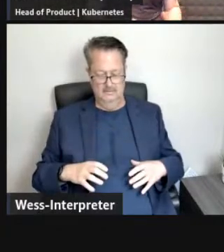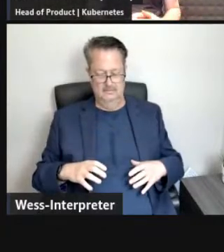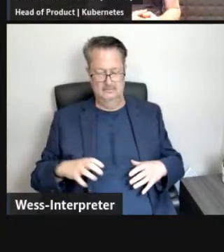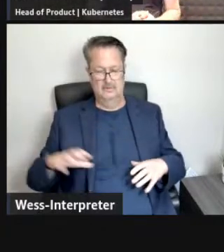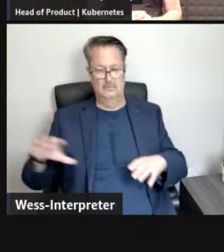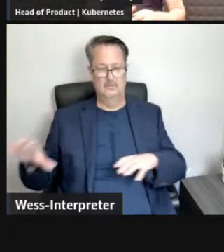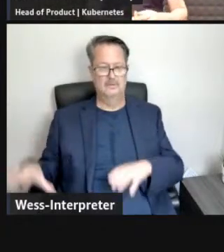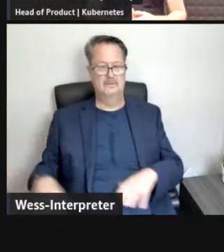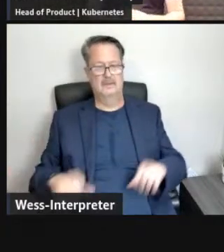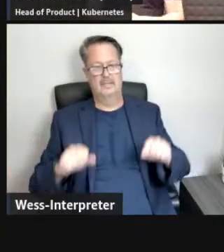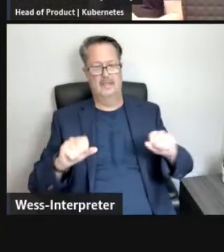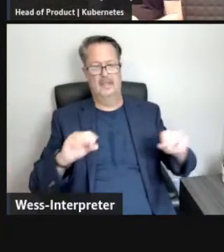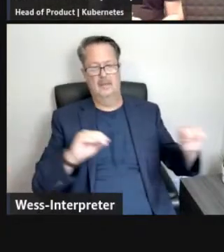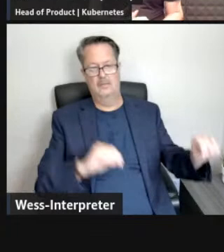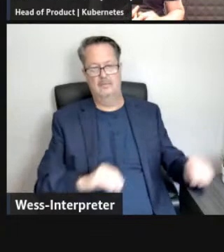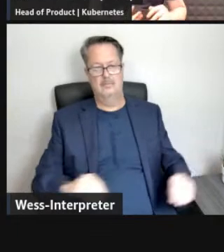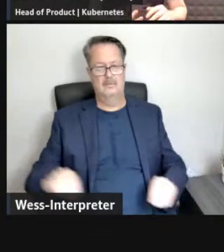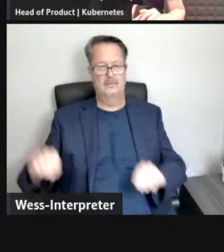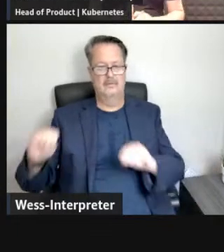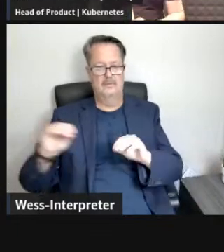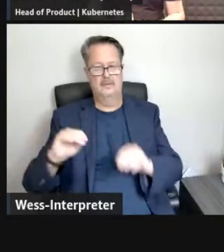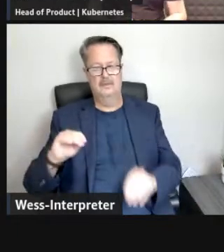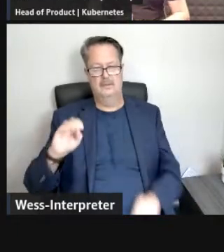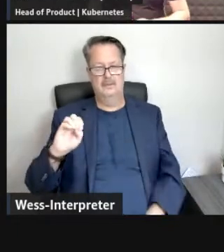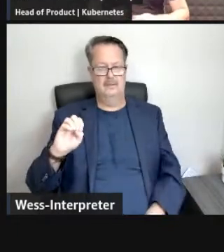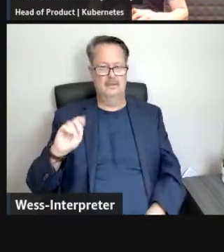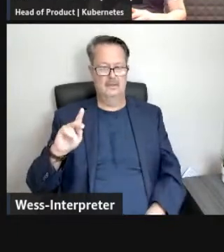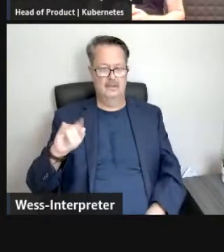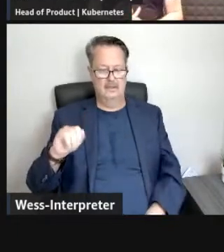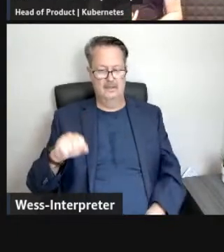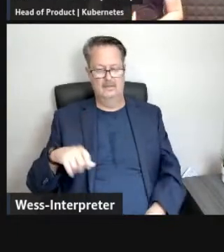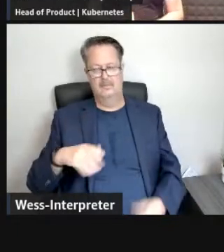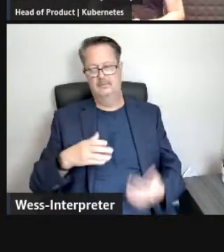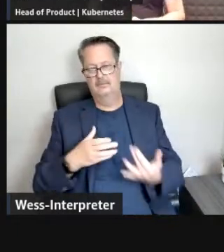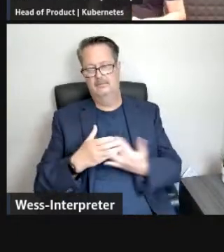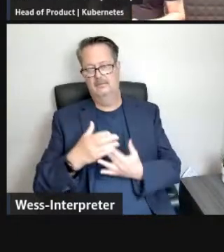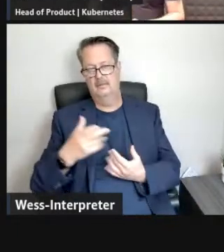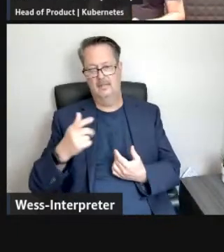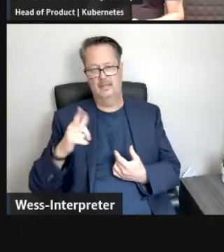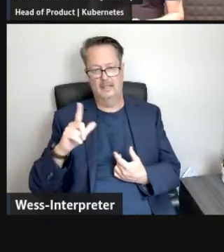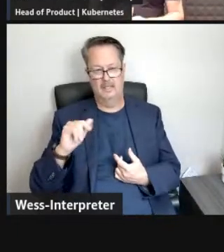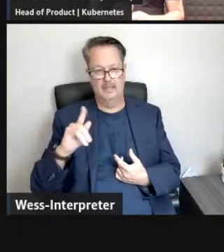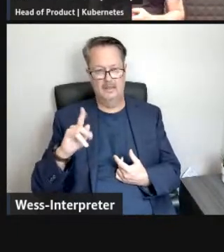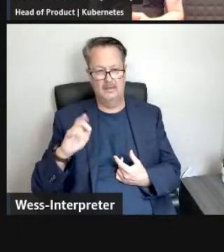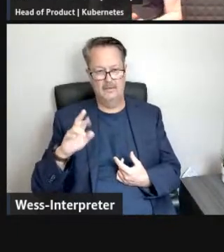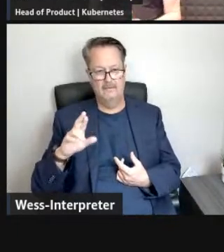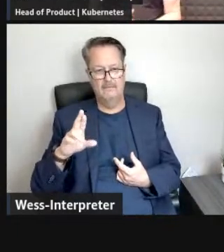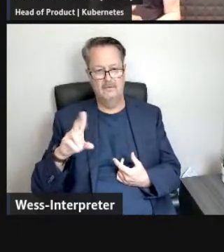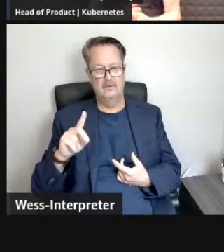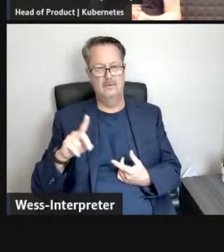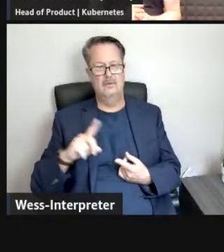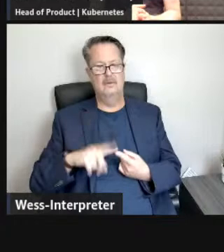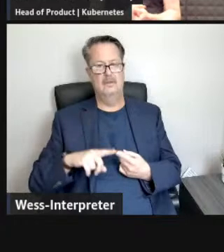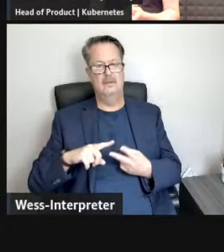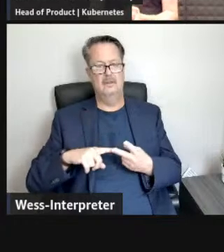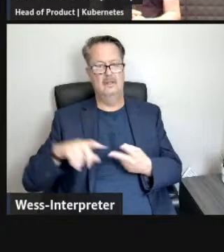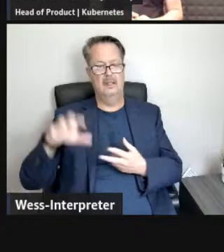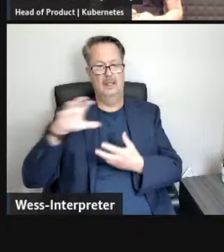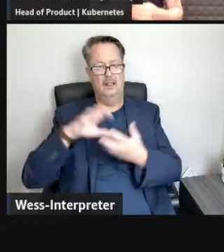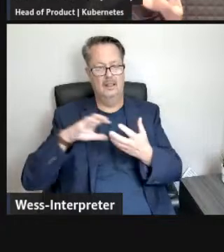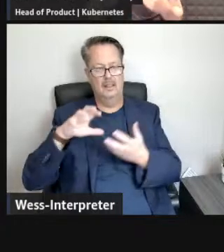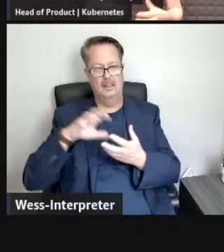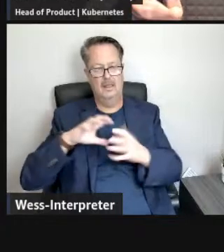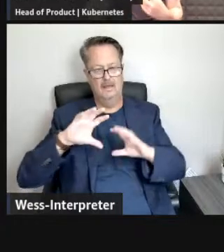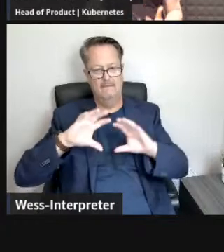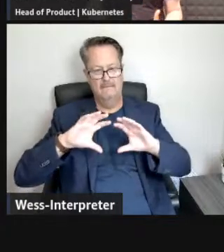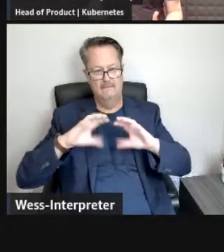APIs. So that's going to be available through Terraform, through CloudFormation, through the console, and through EKS Cuddle, right? And